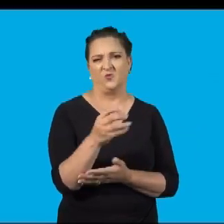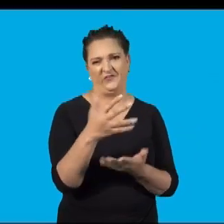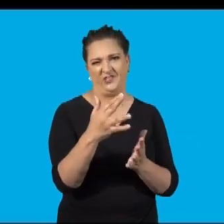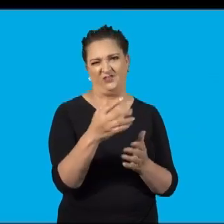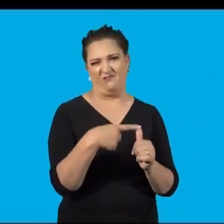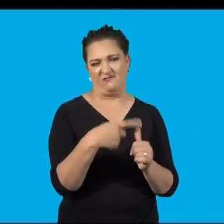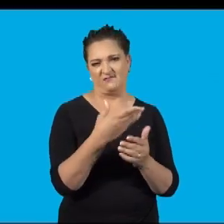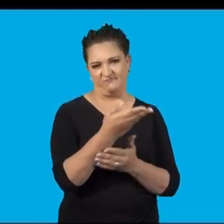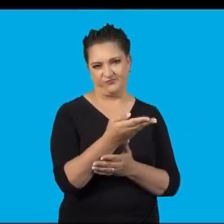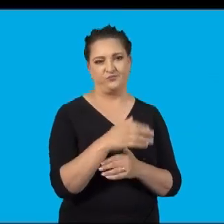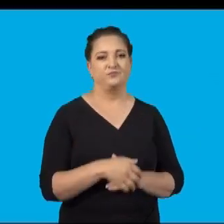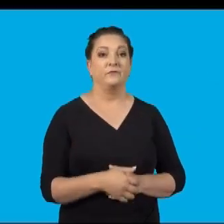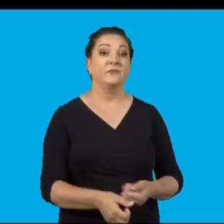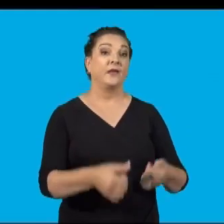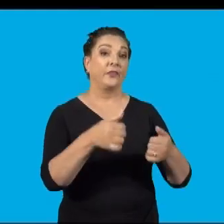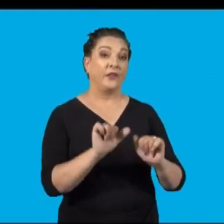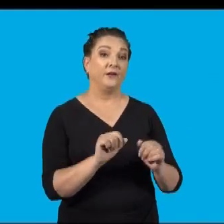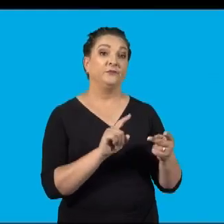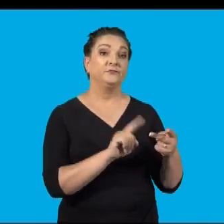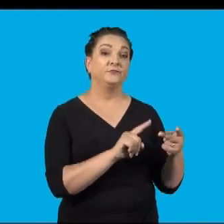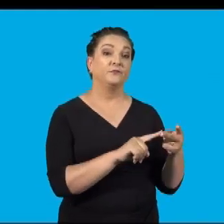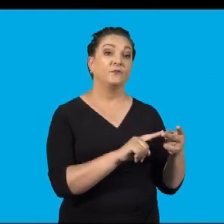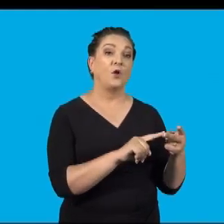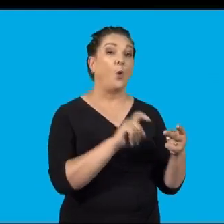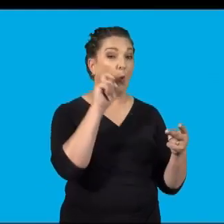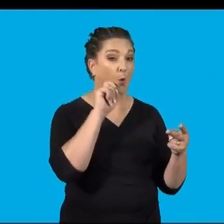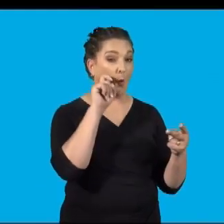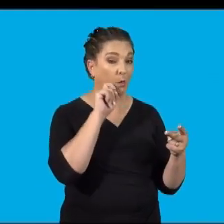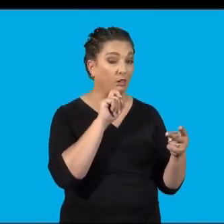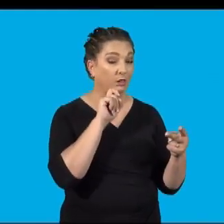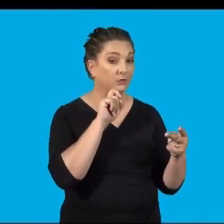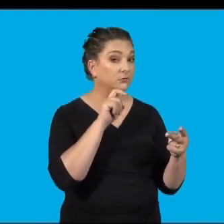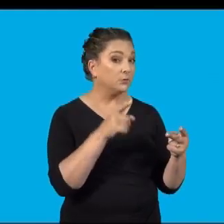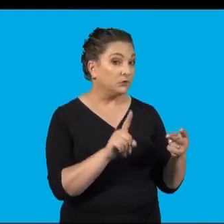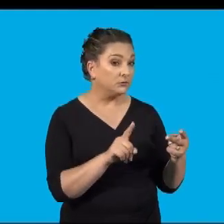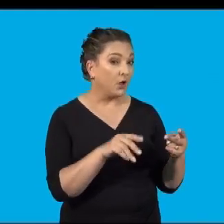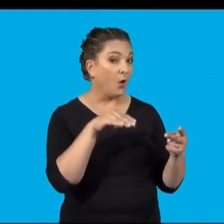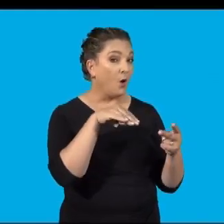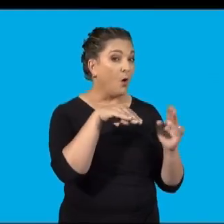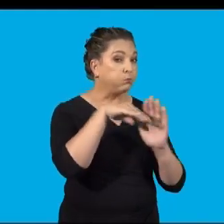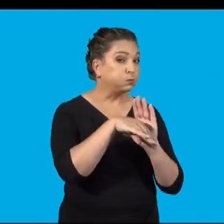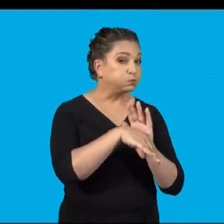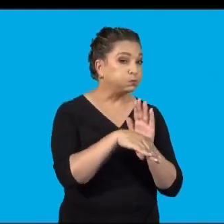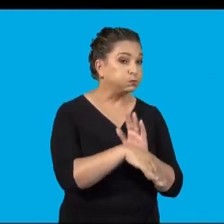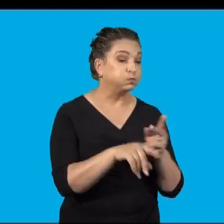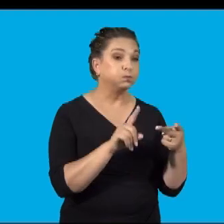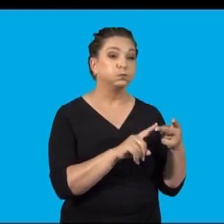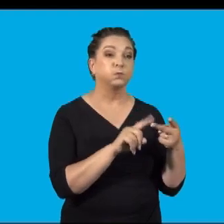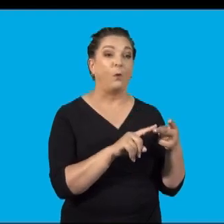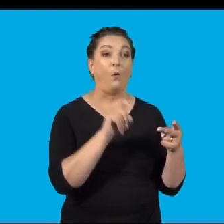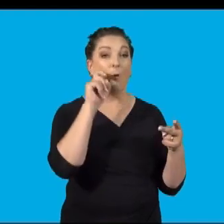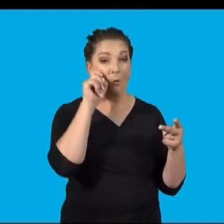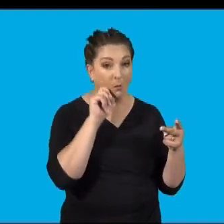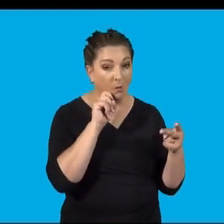15,600. We've done that one. Okay? And then you have depreciation for the old. We are told here